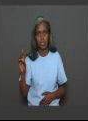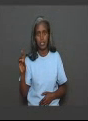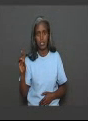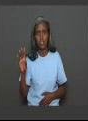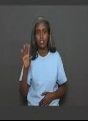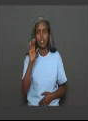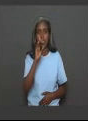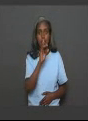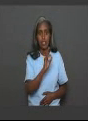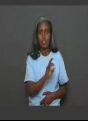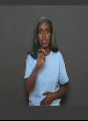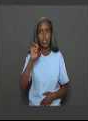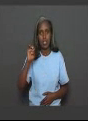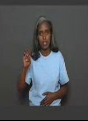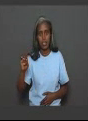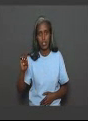CD,